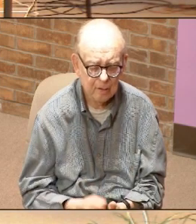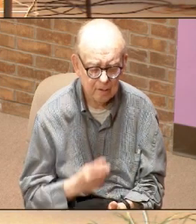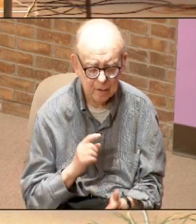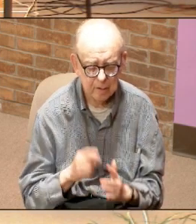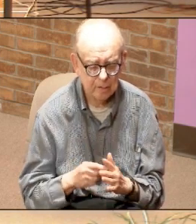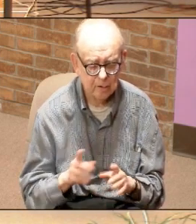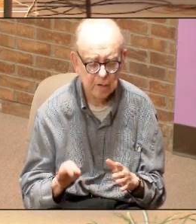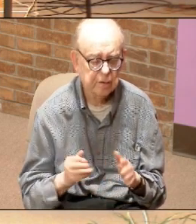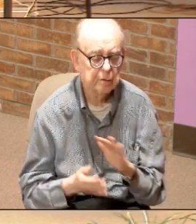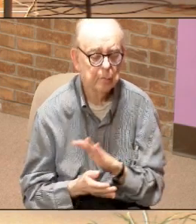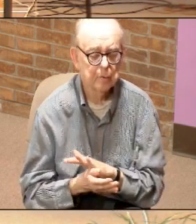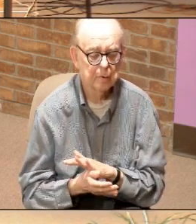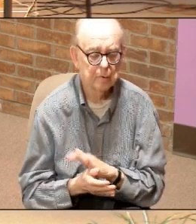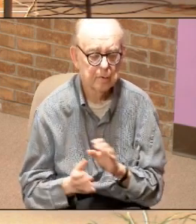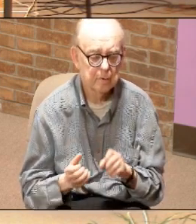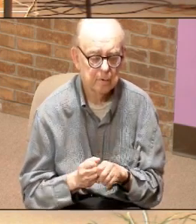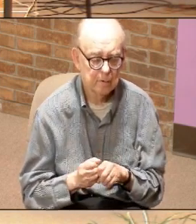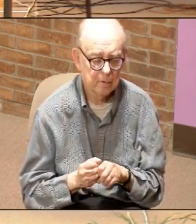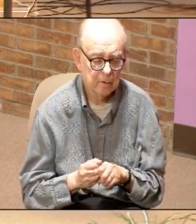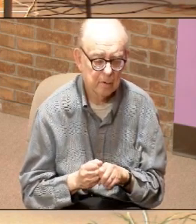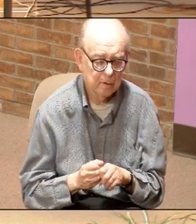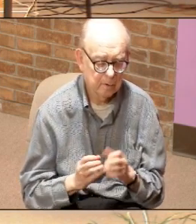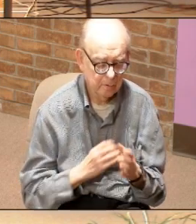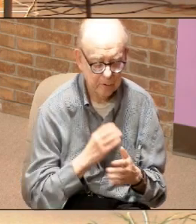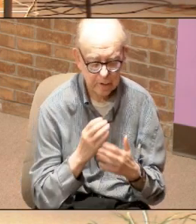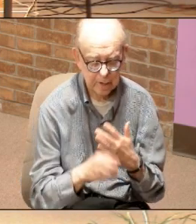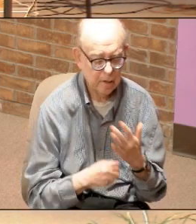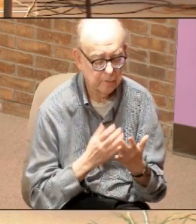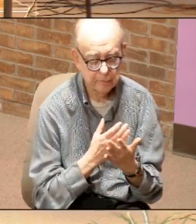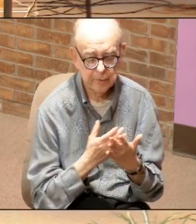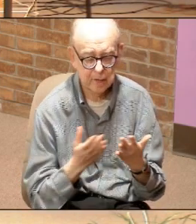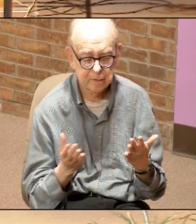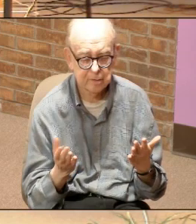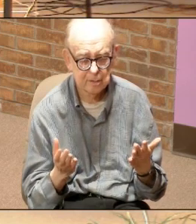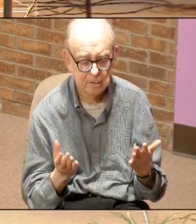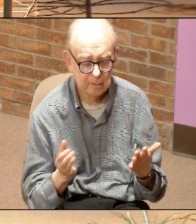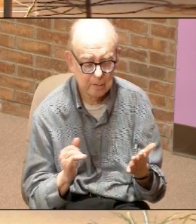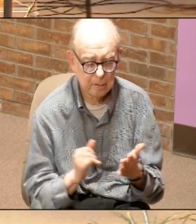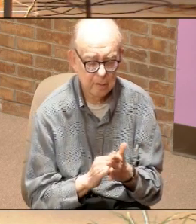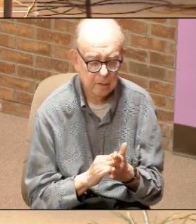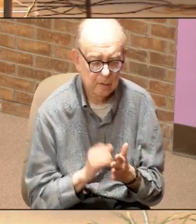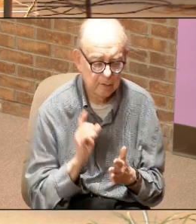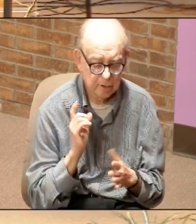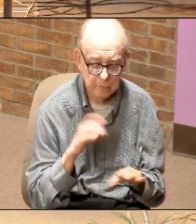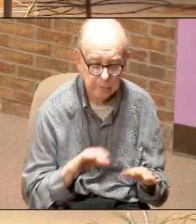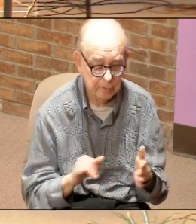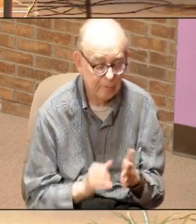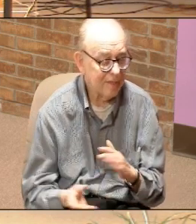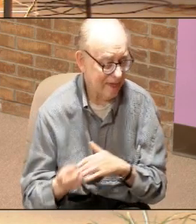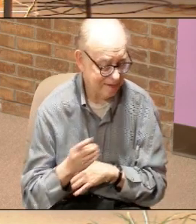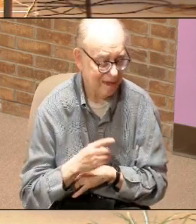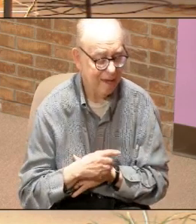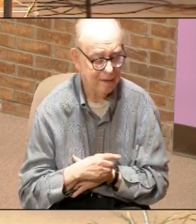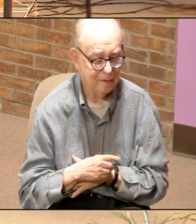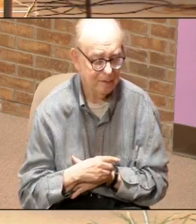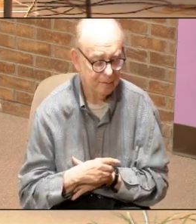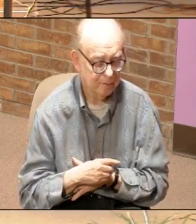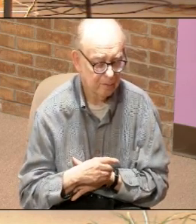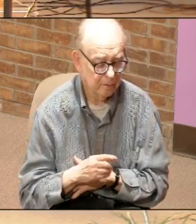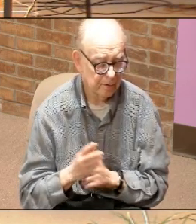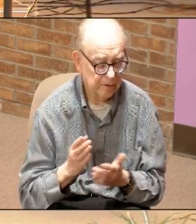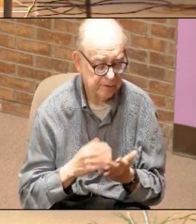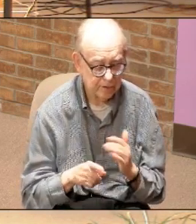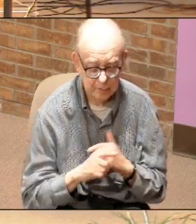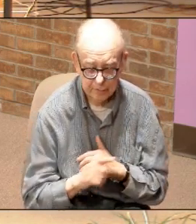You start out in the morning and you've got your calendar of things that you're going to do that day. Now, some